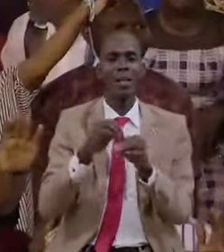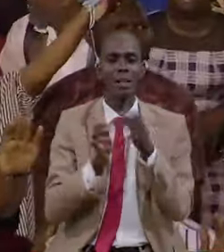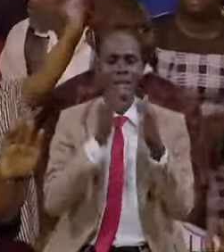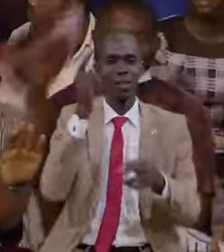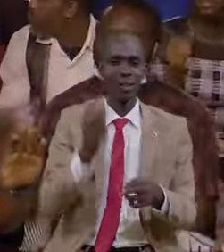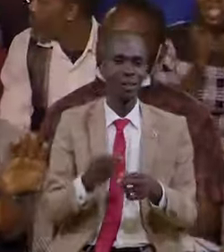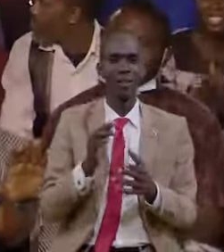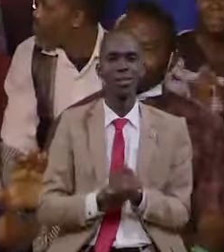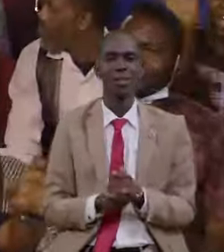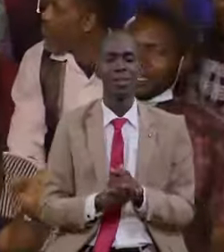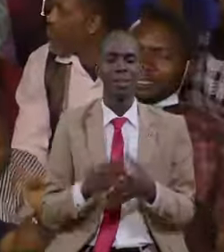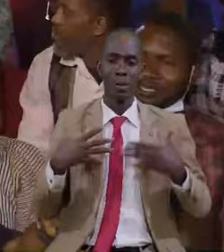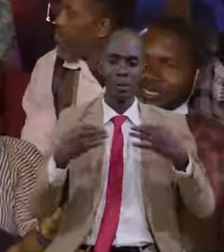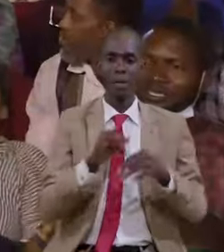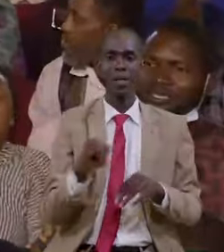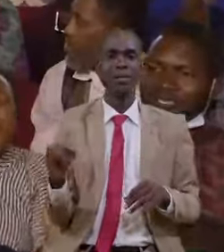Healing,